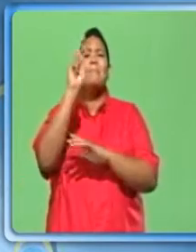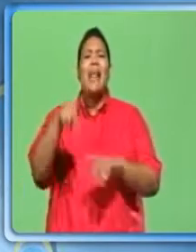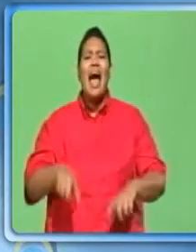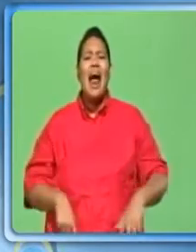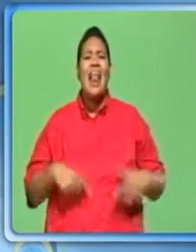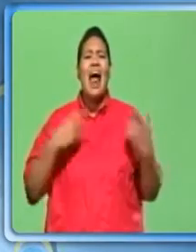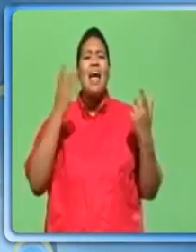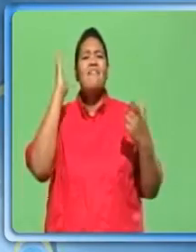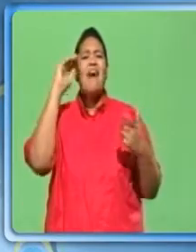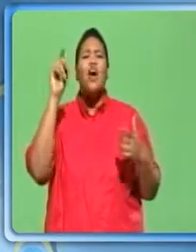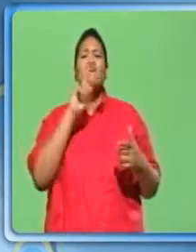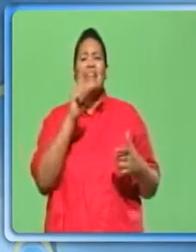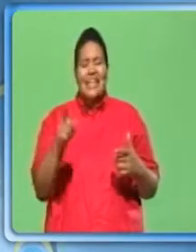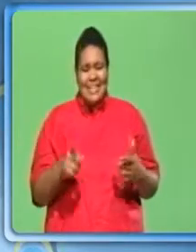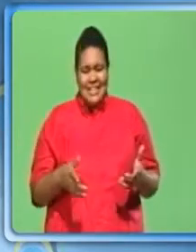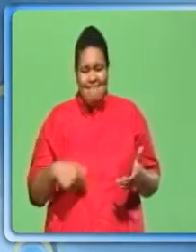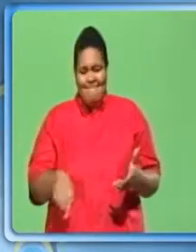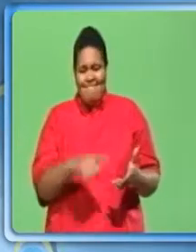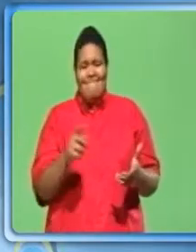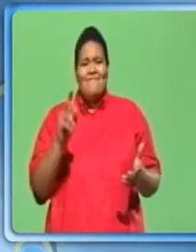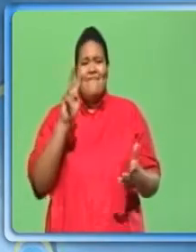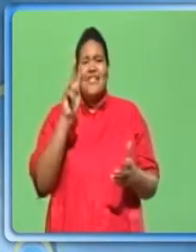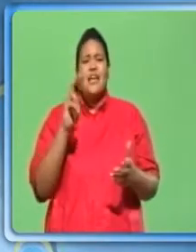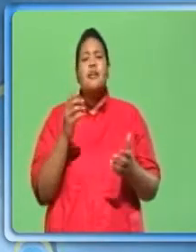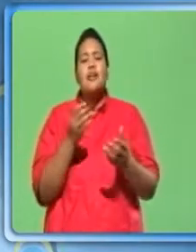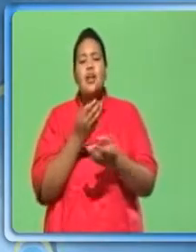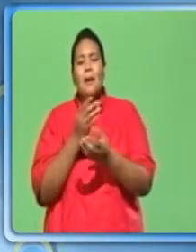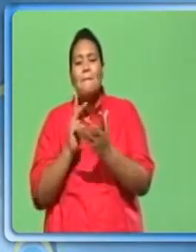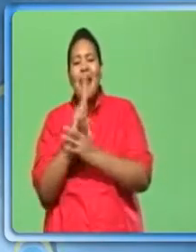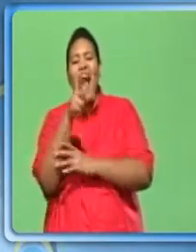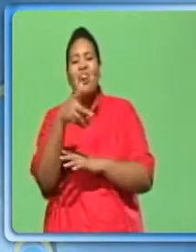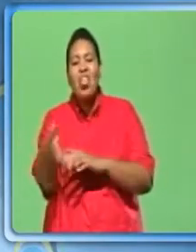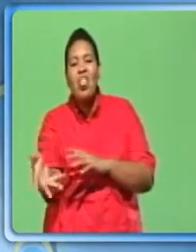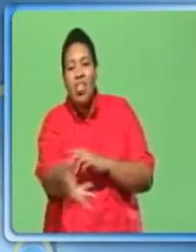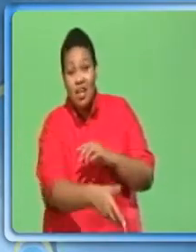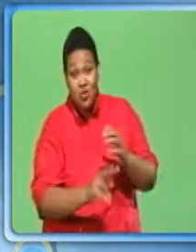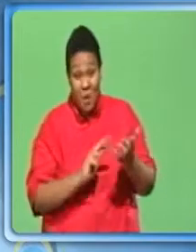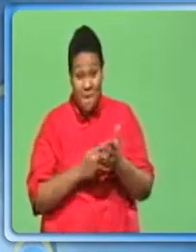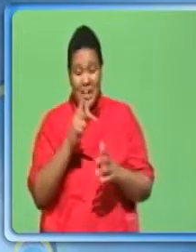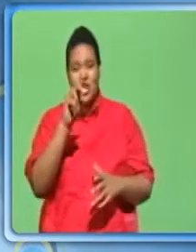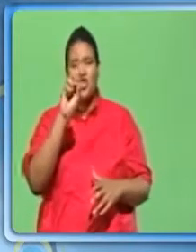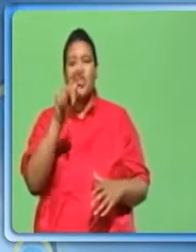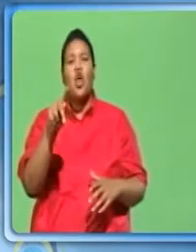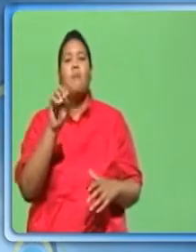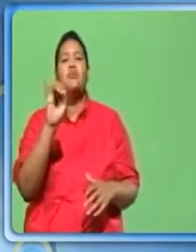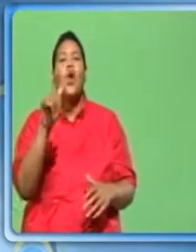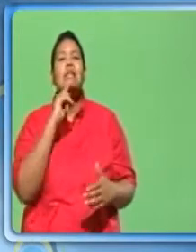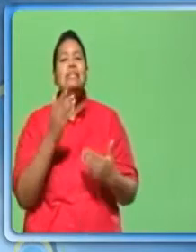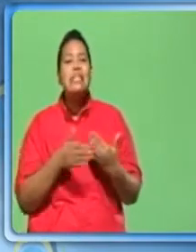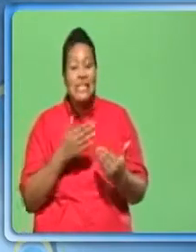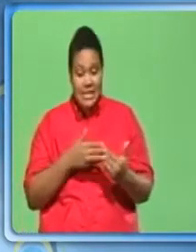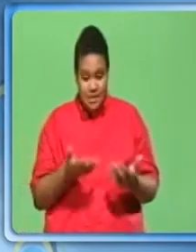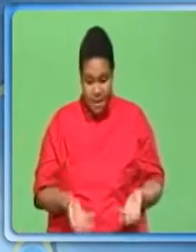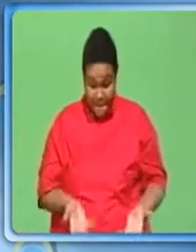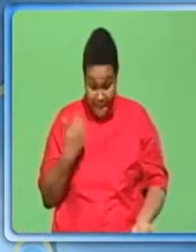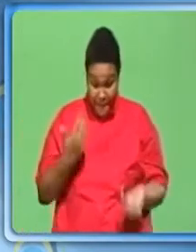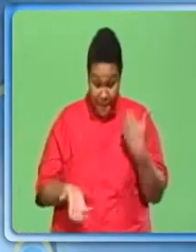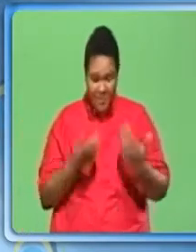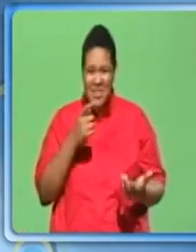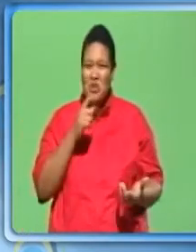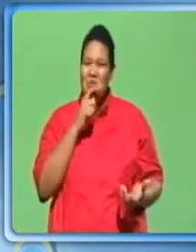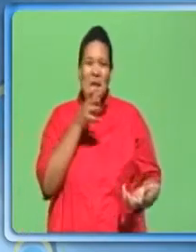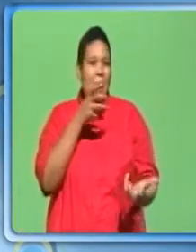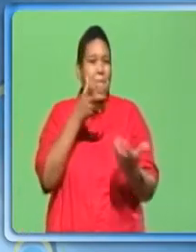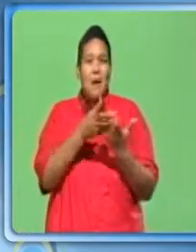and decaying vegetation. This means that the topsoil is easily compressed and would be unsuitable